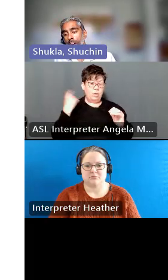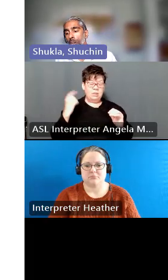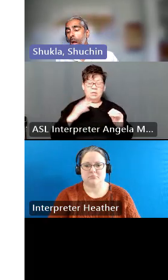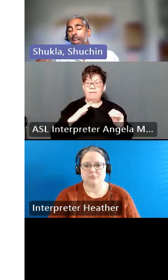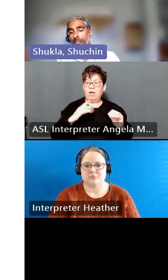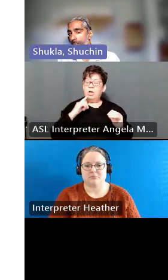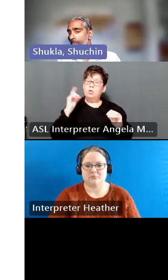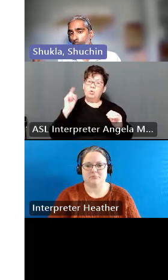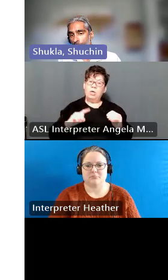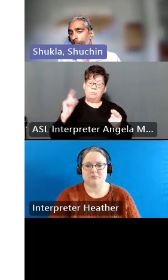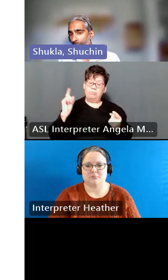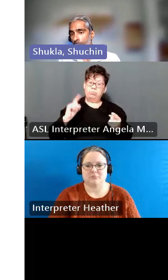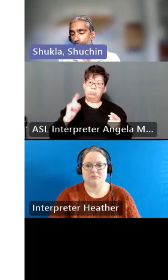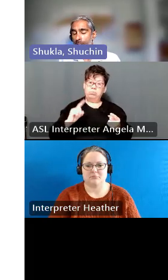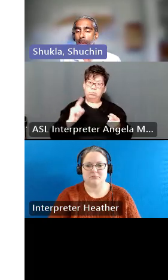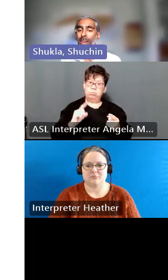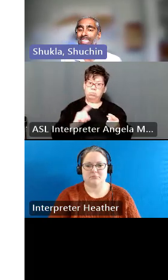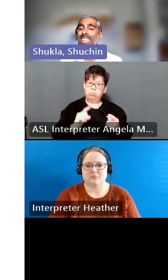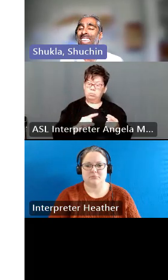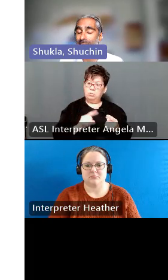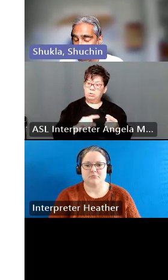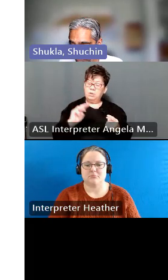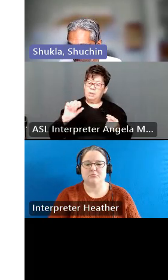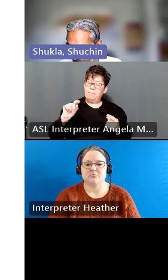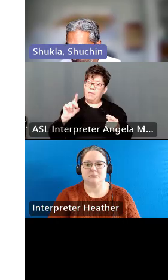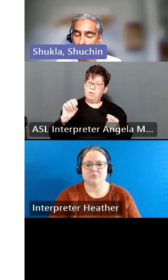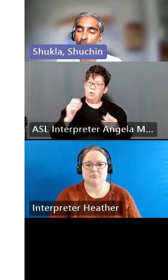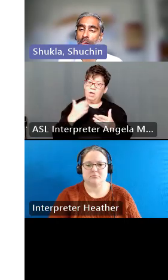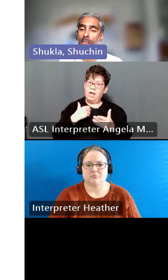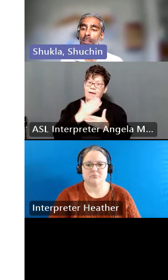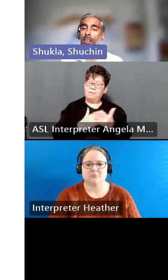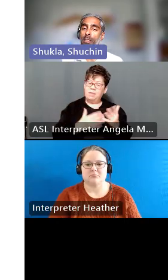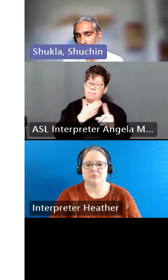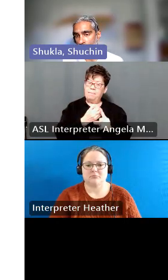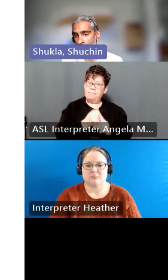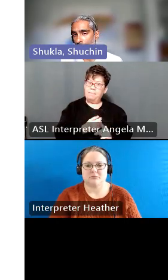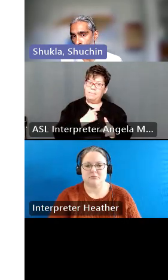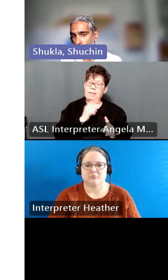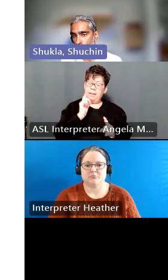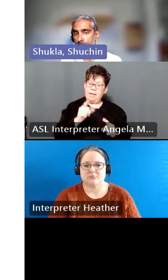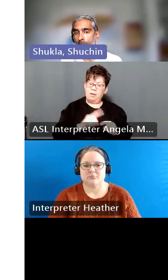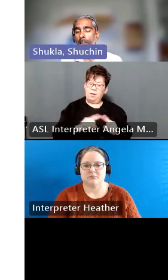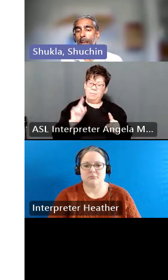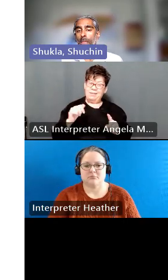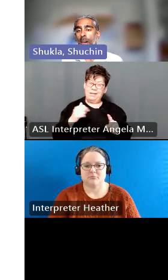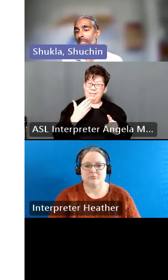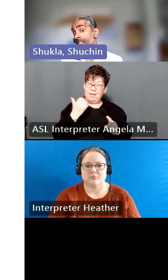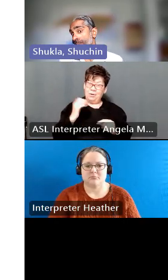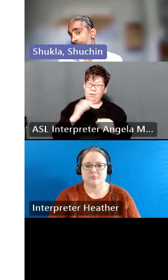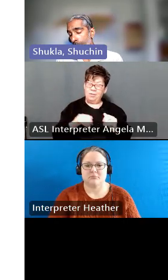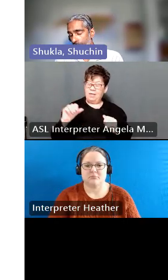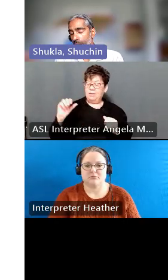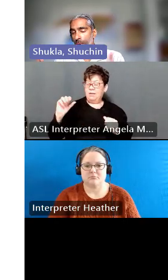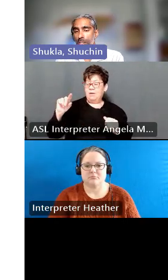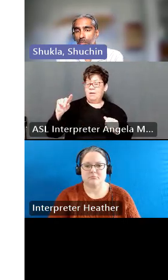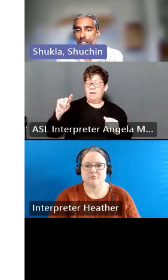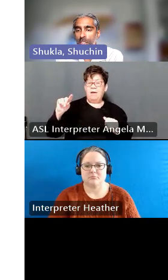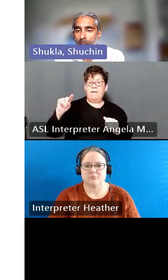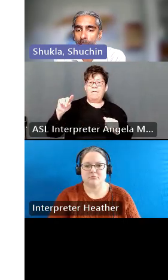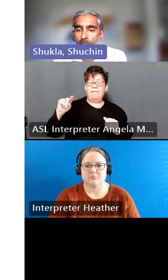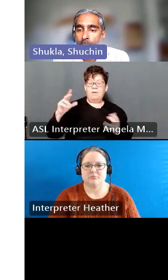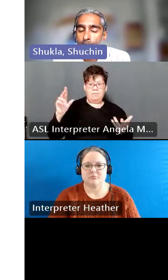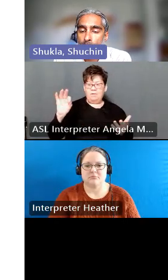methadone does have chronic, effects over time, but it's definitely safer than the risk of fentanyl overdose. And that's proven